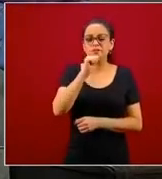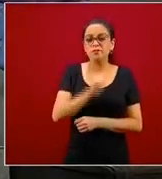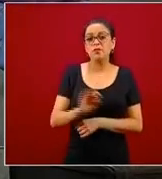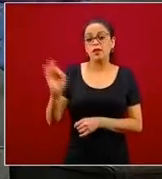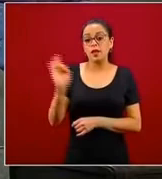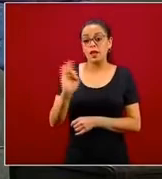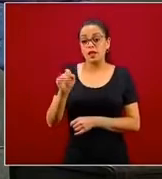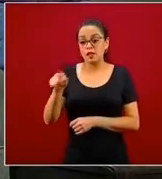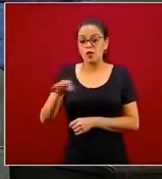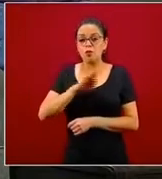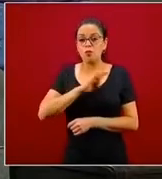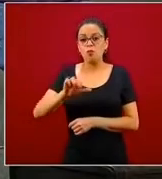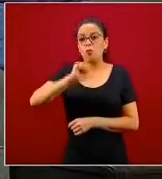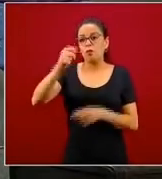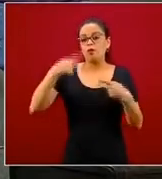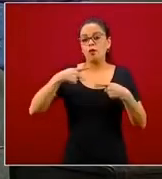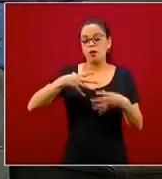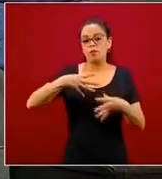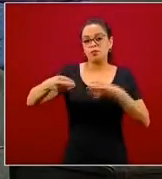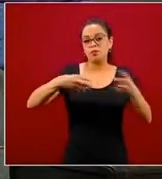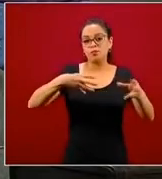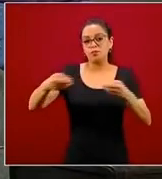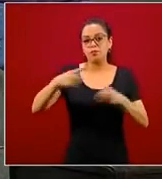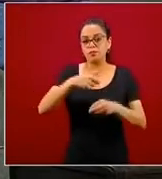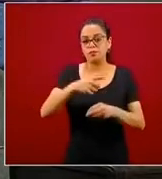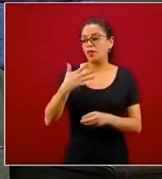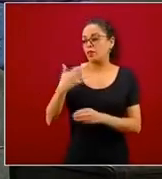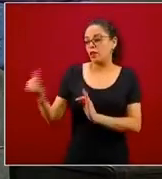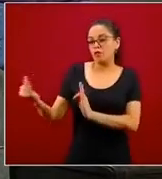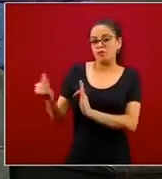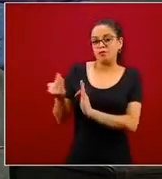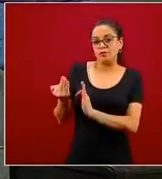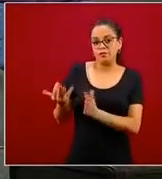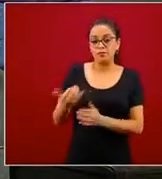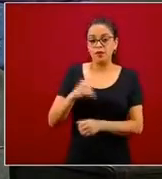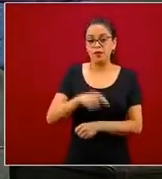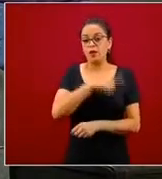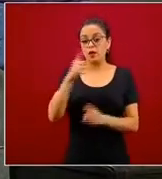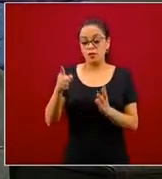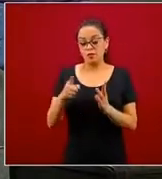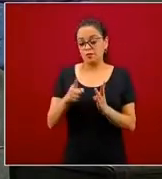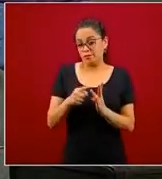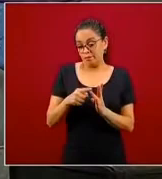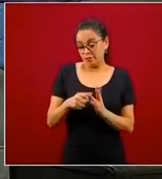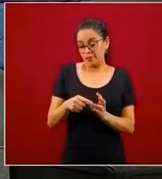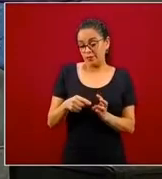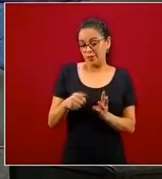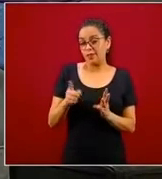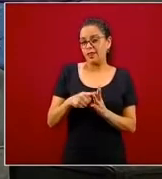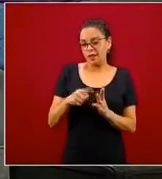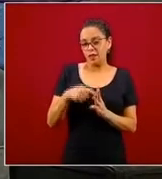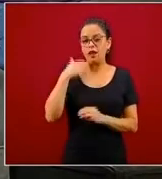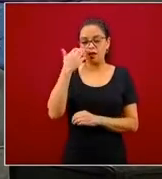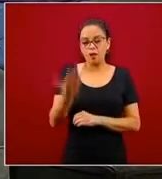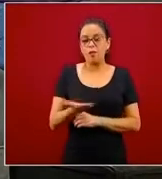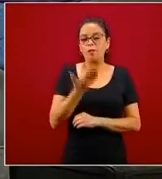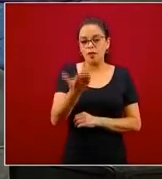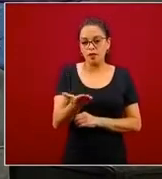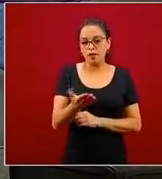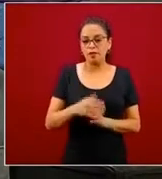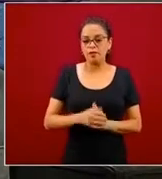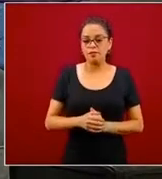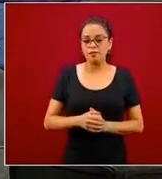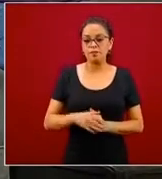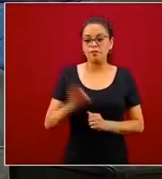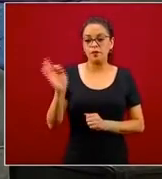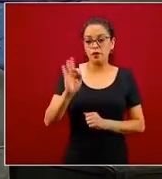asymptomatic? contaminar a If they alguien más que don't estuviera have cerca de symptoms, él? if they aren't Y mi exhibiting tercera, bueno, la symptoms, how do tercera, you más tell? bien How una do you petición, diagnose quisiera them? saber si hay